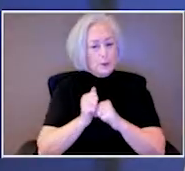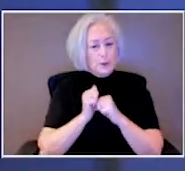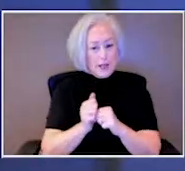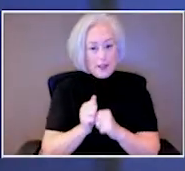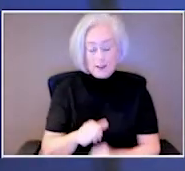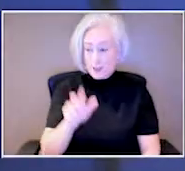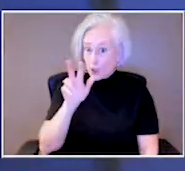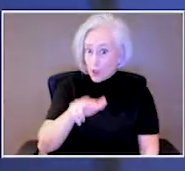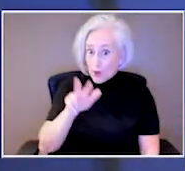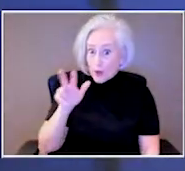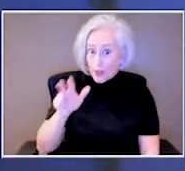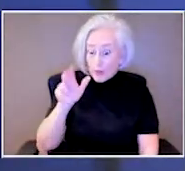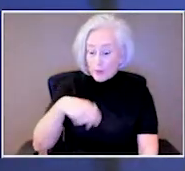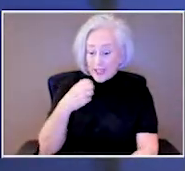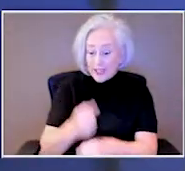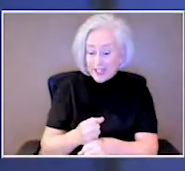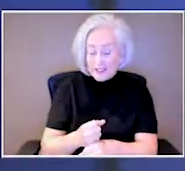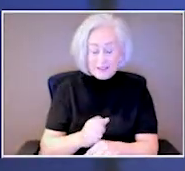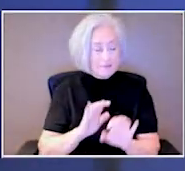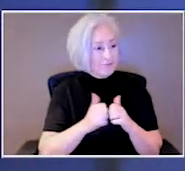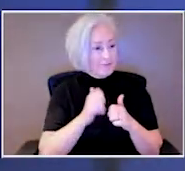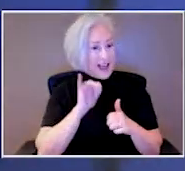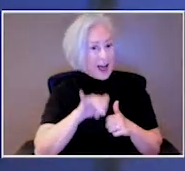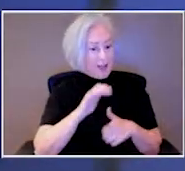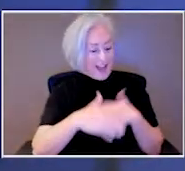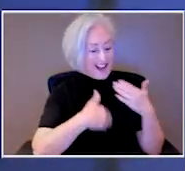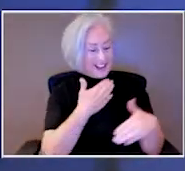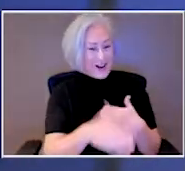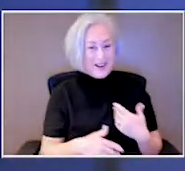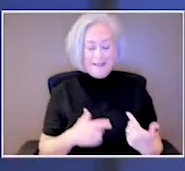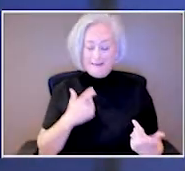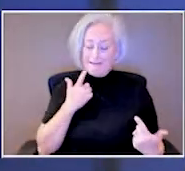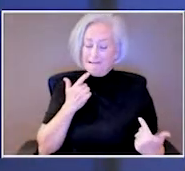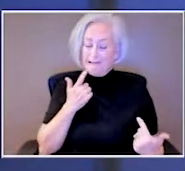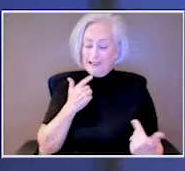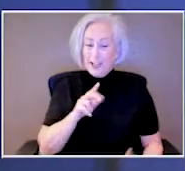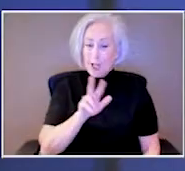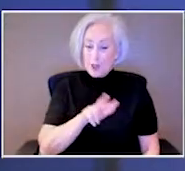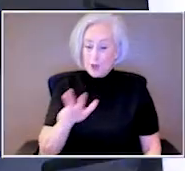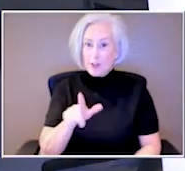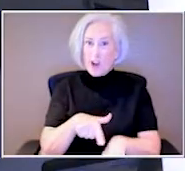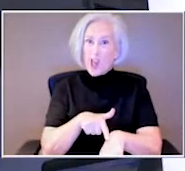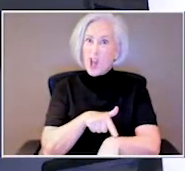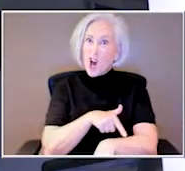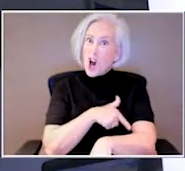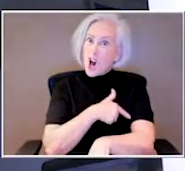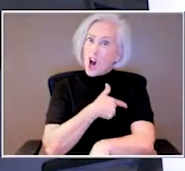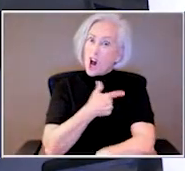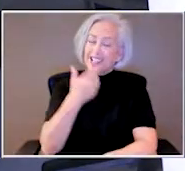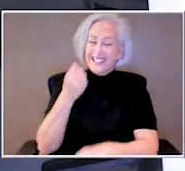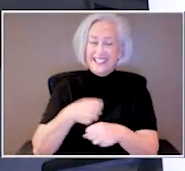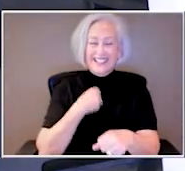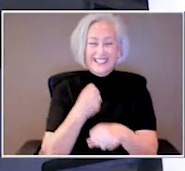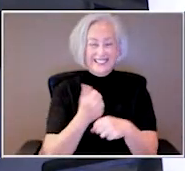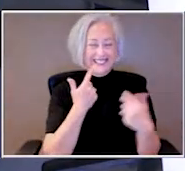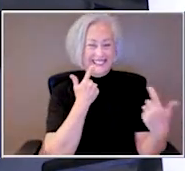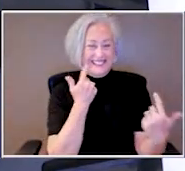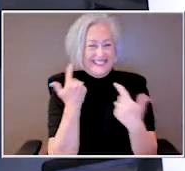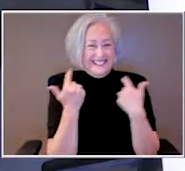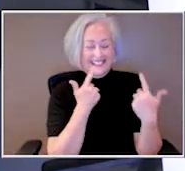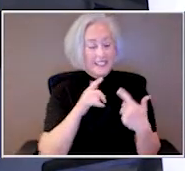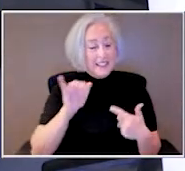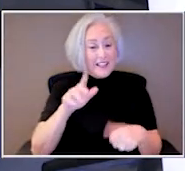years. How's that been? Yeah. Well, yeah, 33 long years. Yeah. That's a long time. I